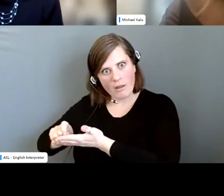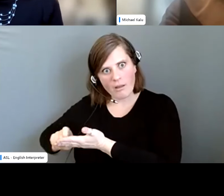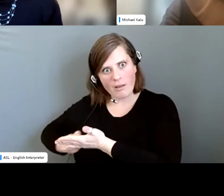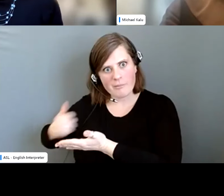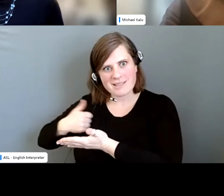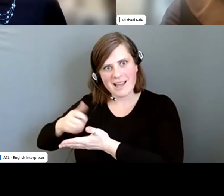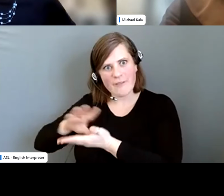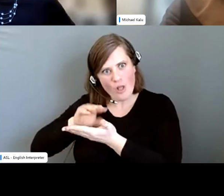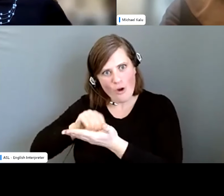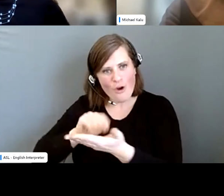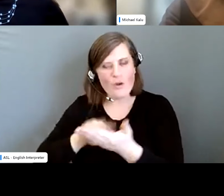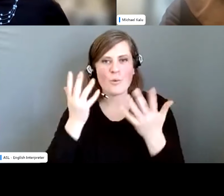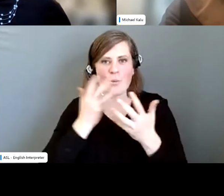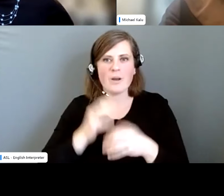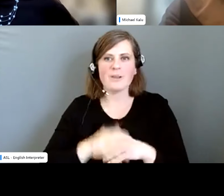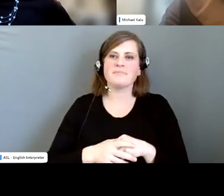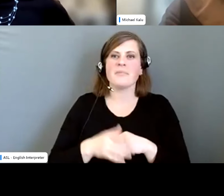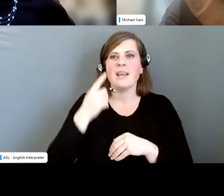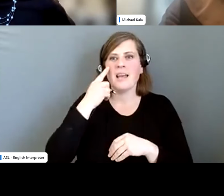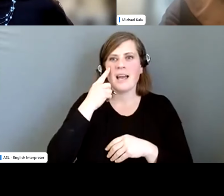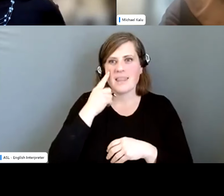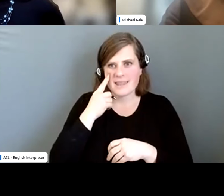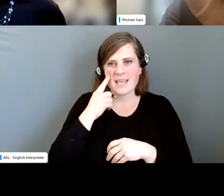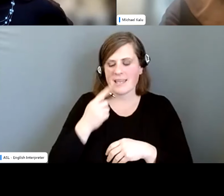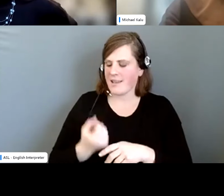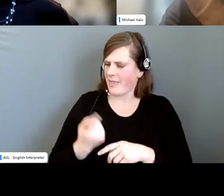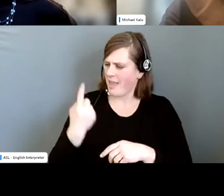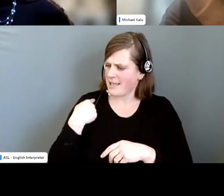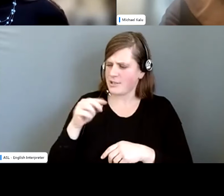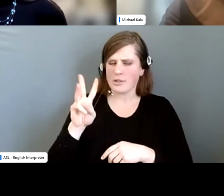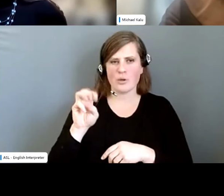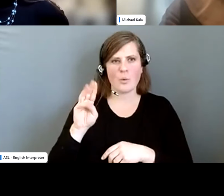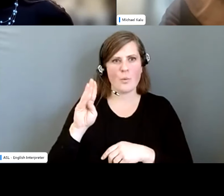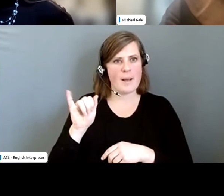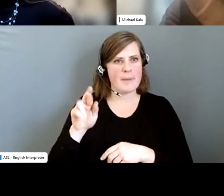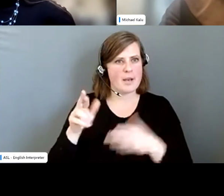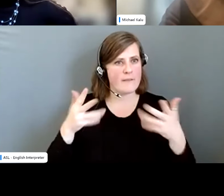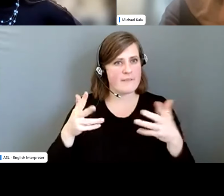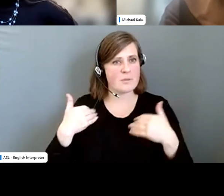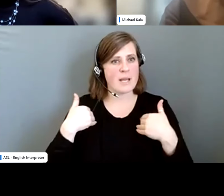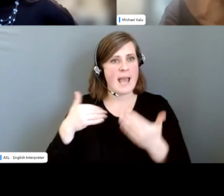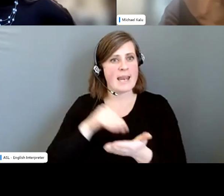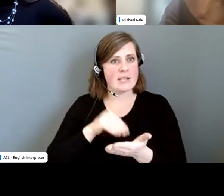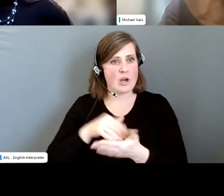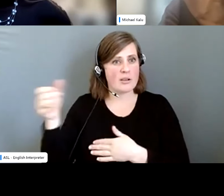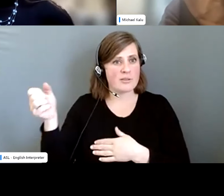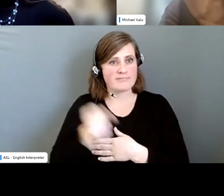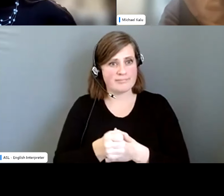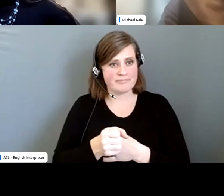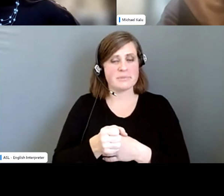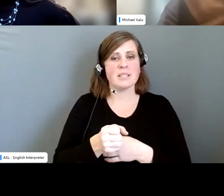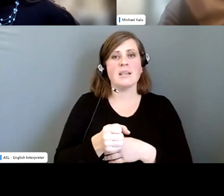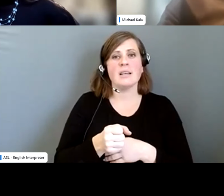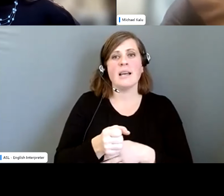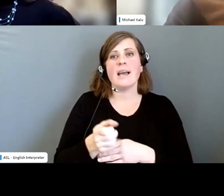go. And I think we did a webinar last year when we had a physician that joined us, and the